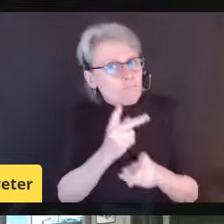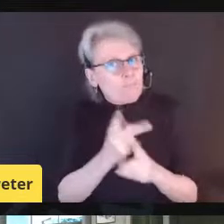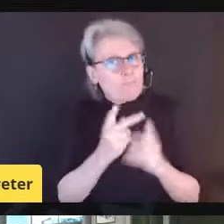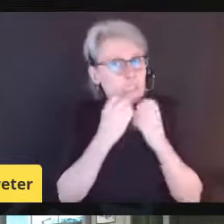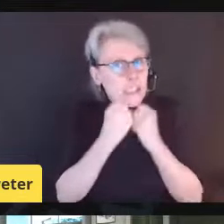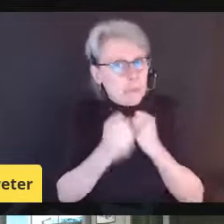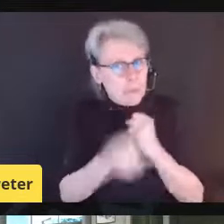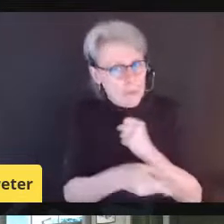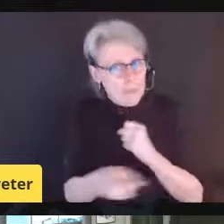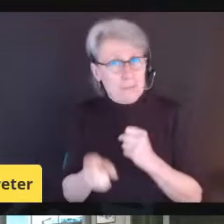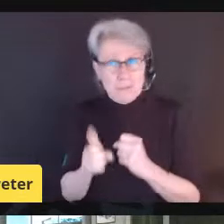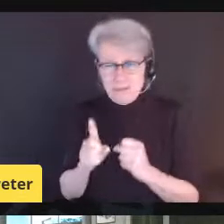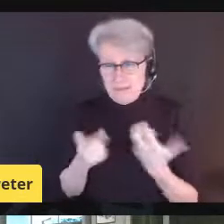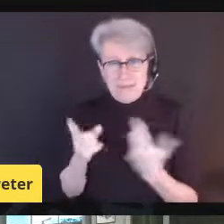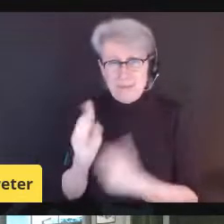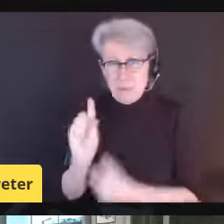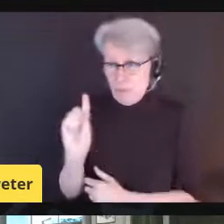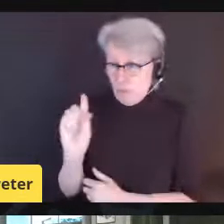our life.